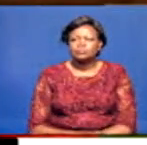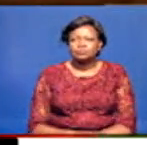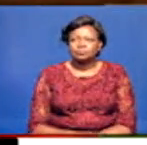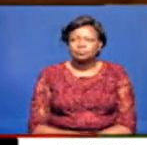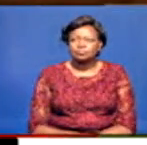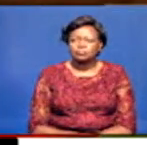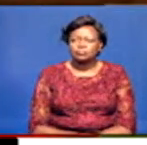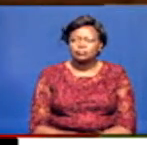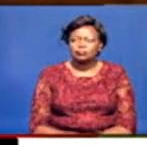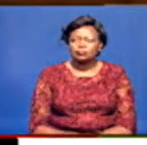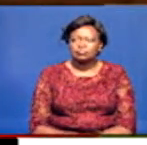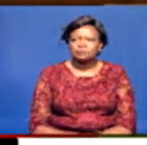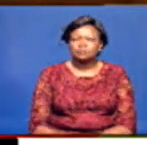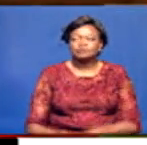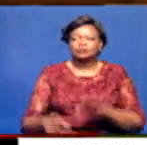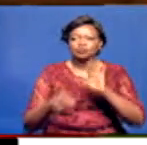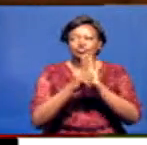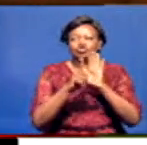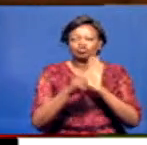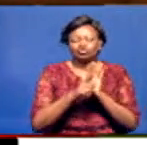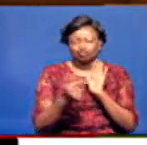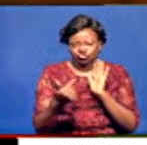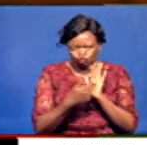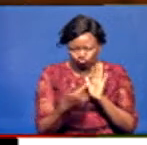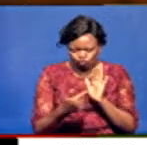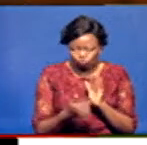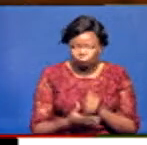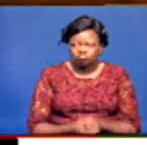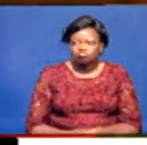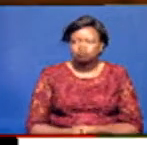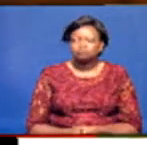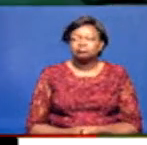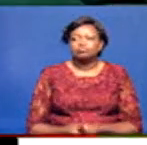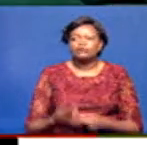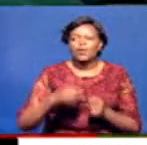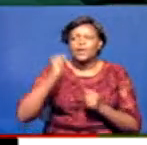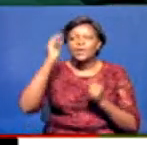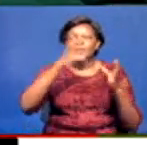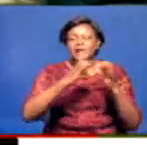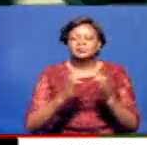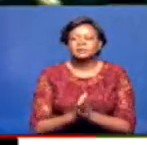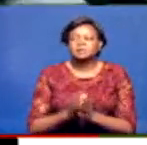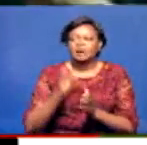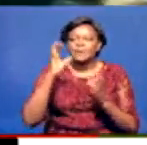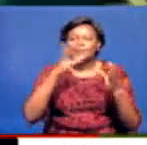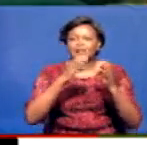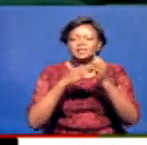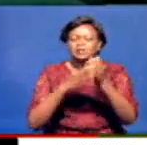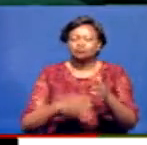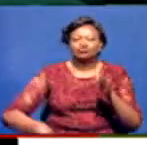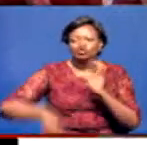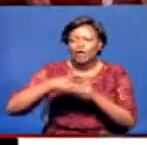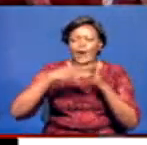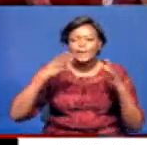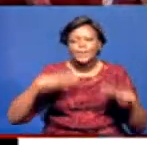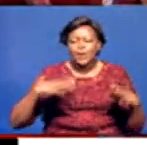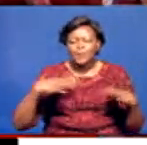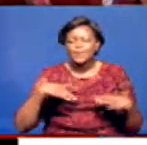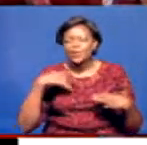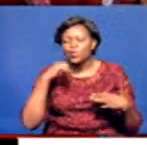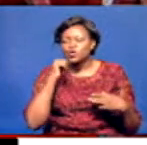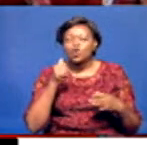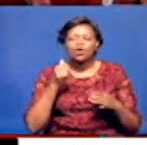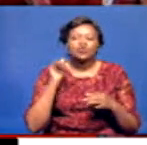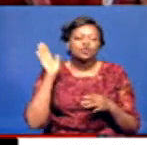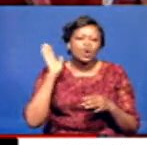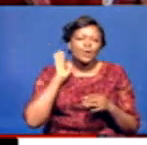In a legislative rebuttal of tendencies by political party and party leaders to kick out those deemed to be rebel lawmakers from